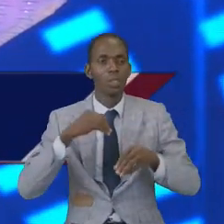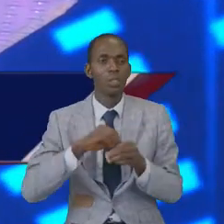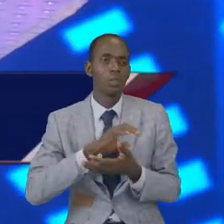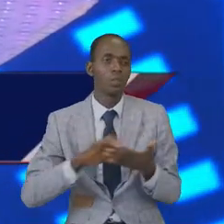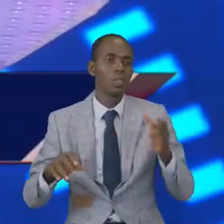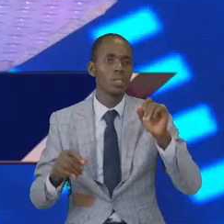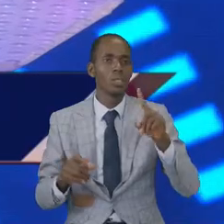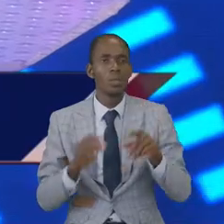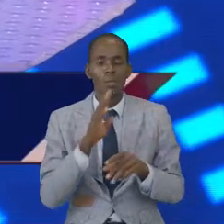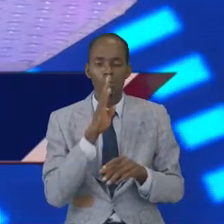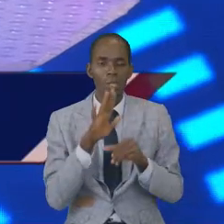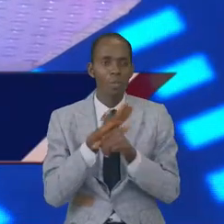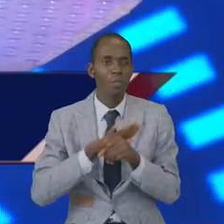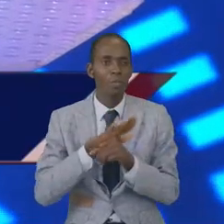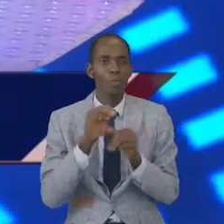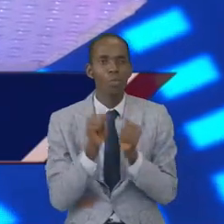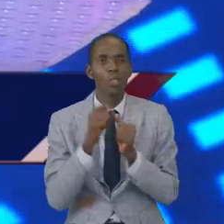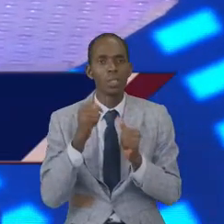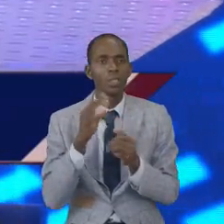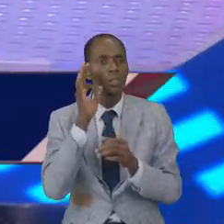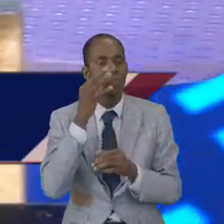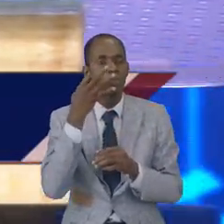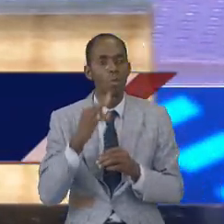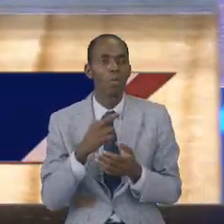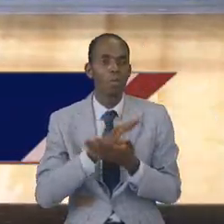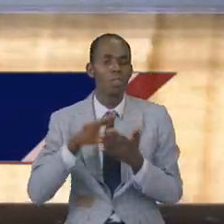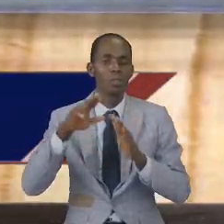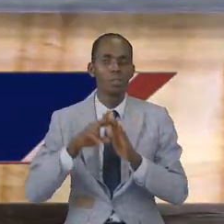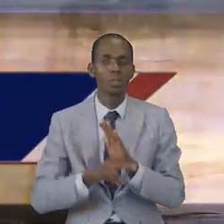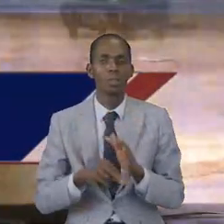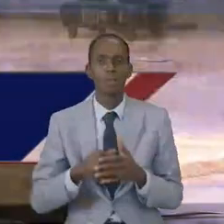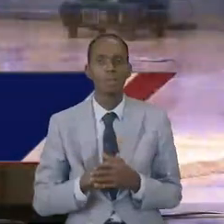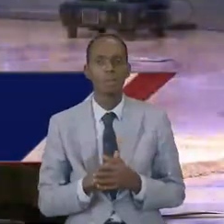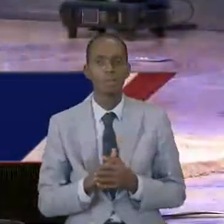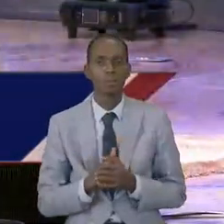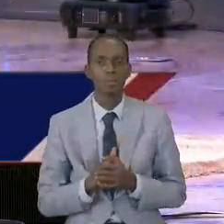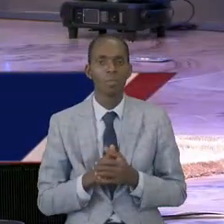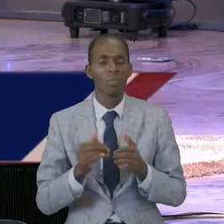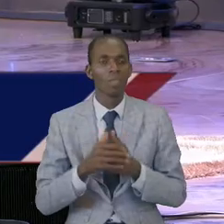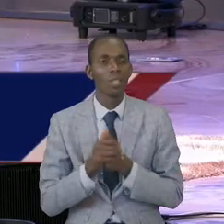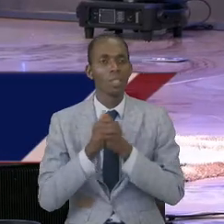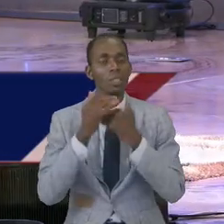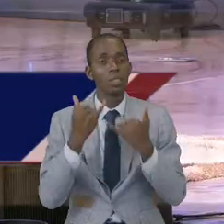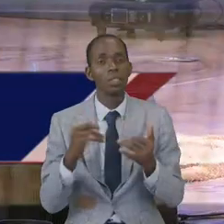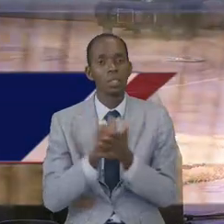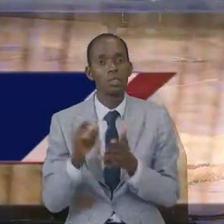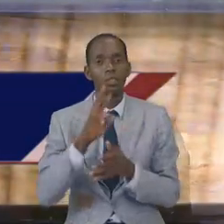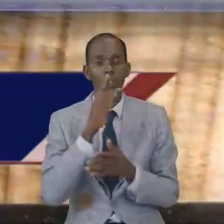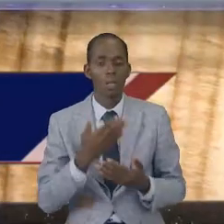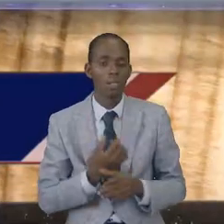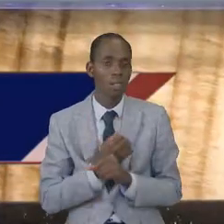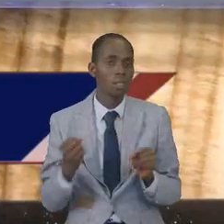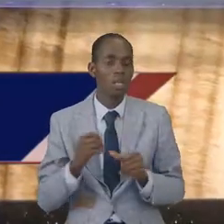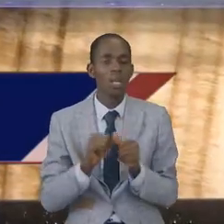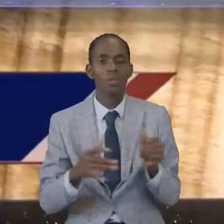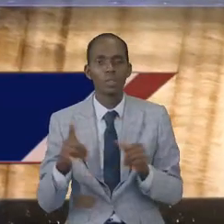in verse 11, it says, being filled with the fruits of righteousness. Now that you are born again, everything you